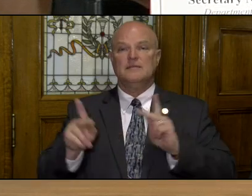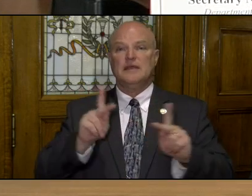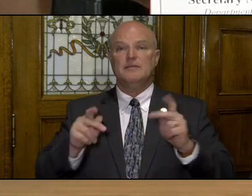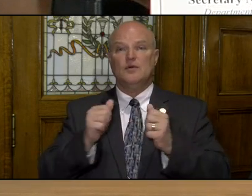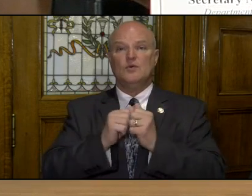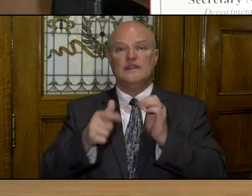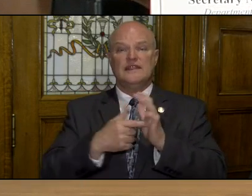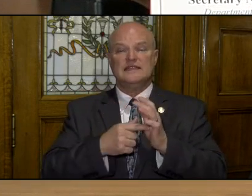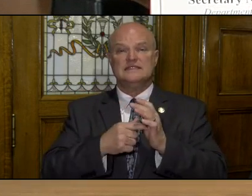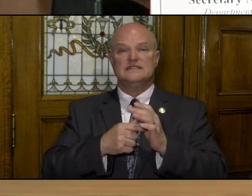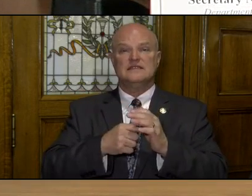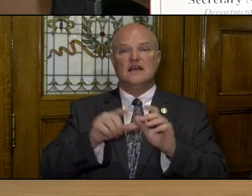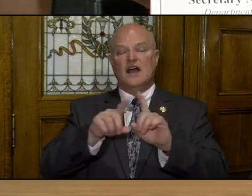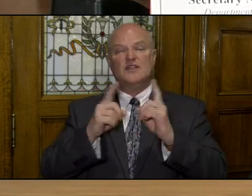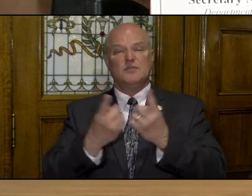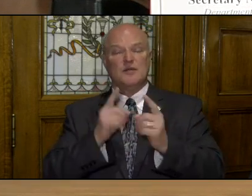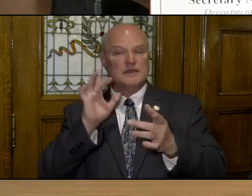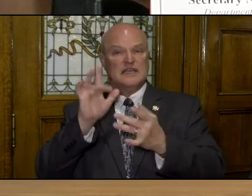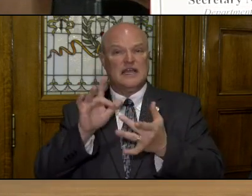contact with this one confirmed case?